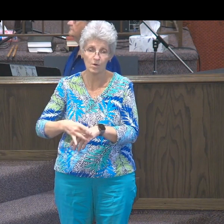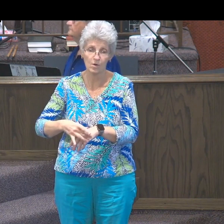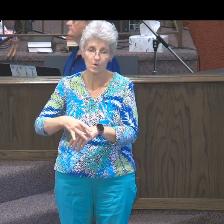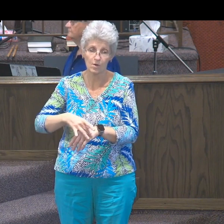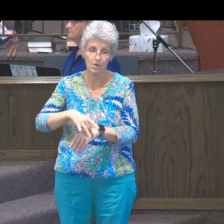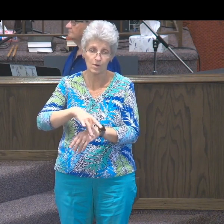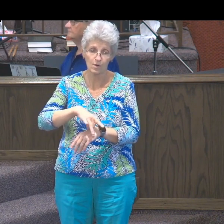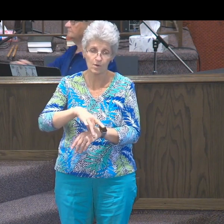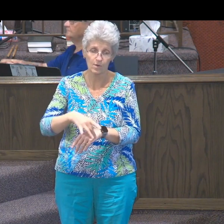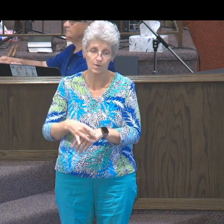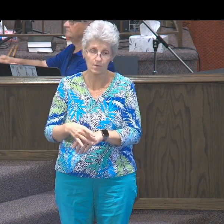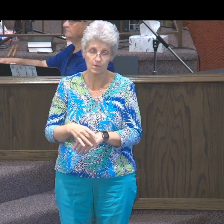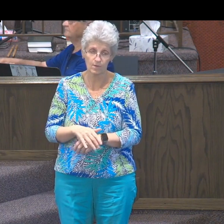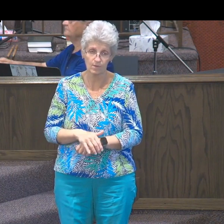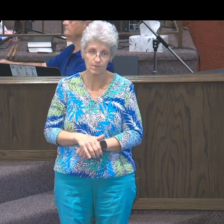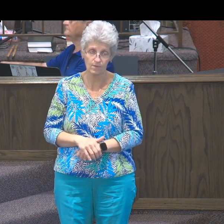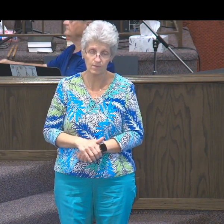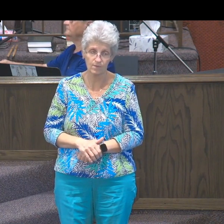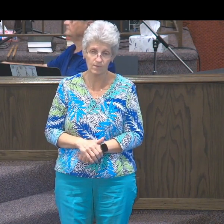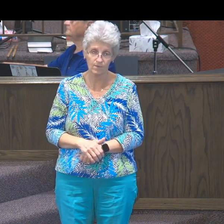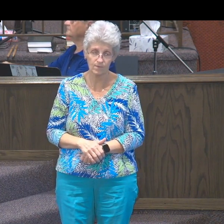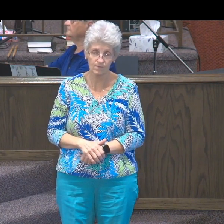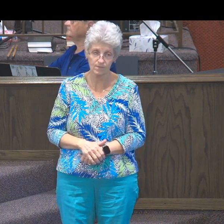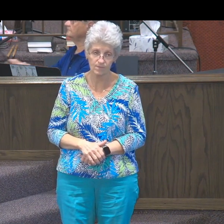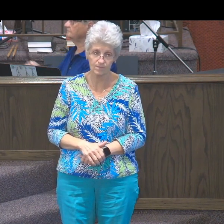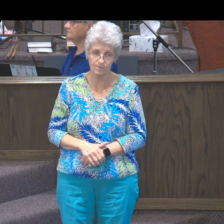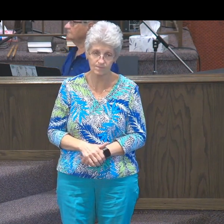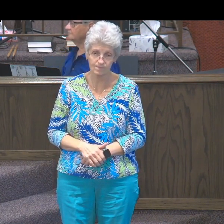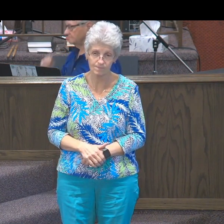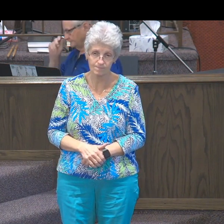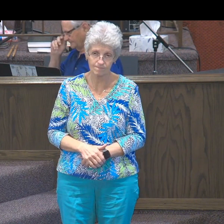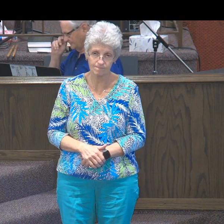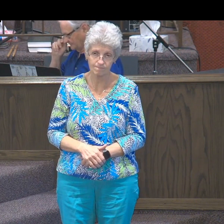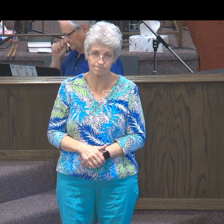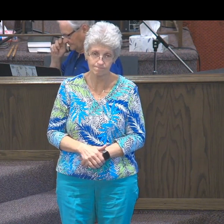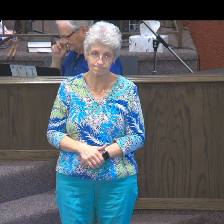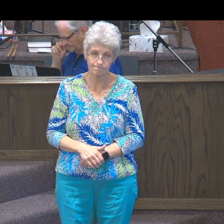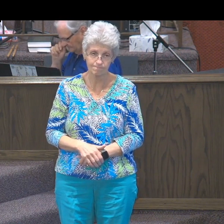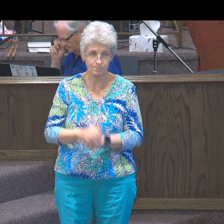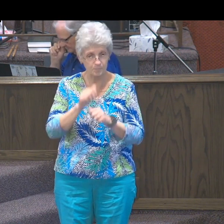Last week.